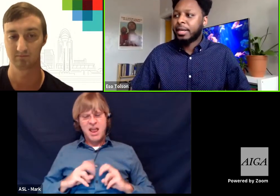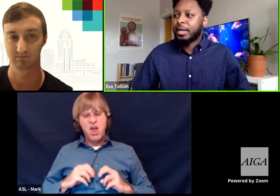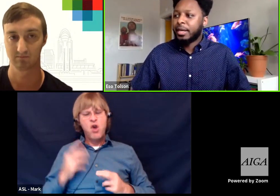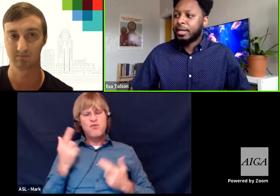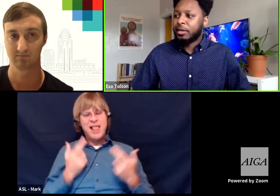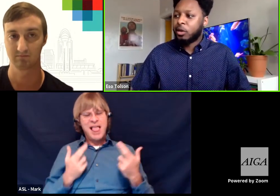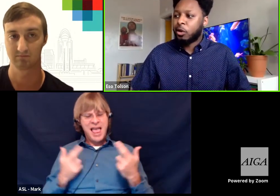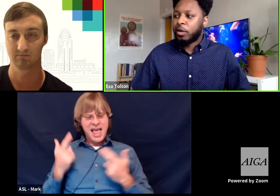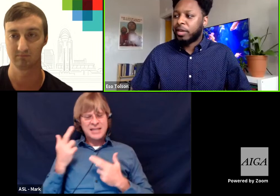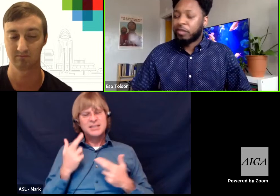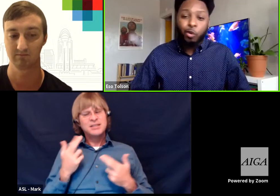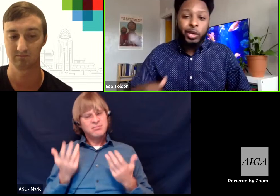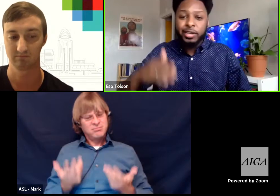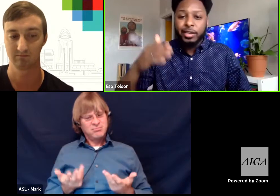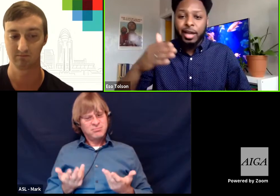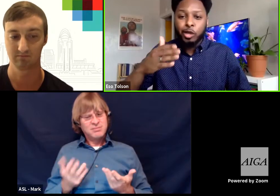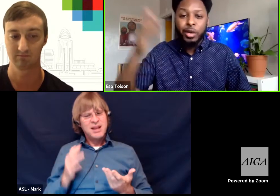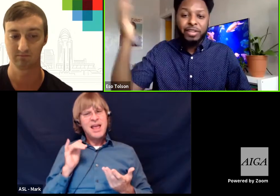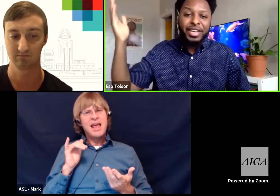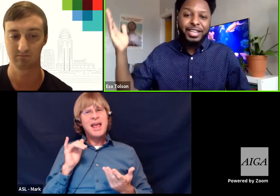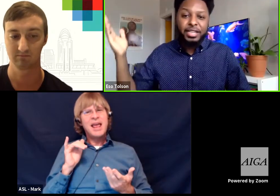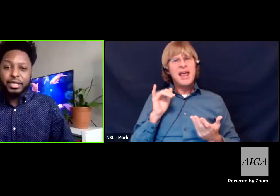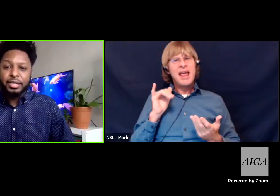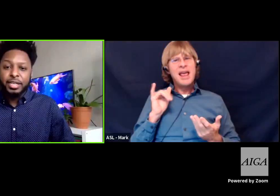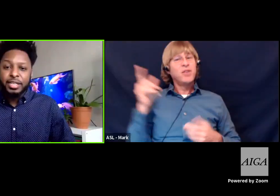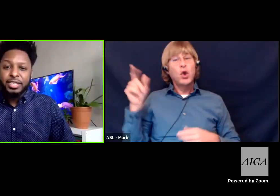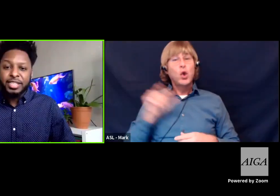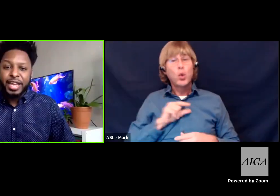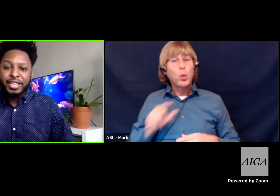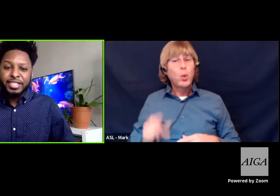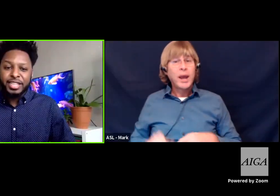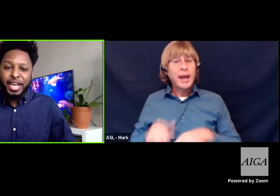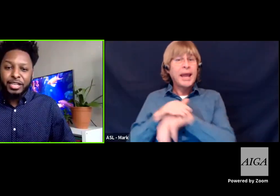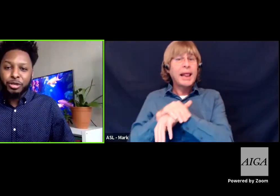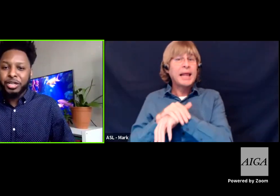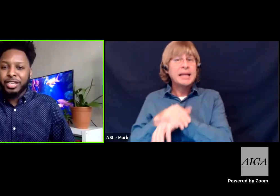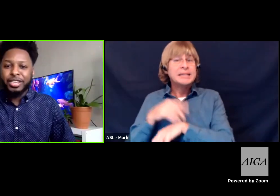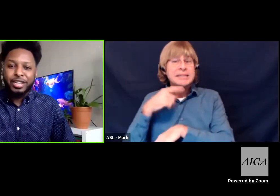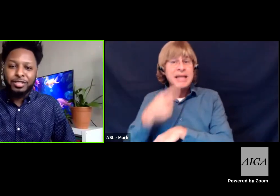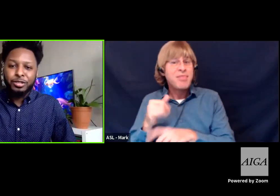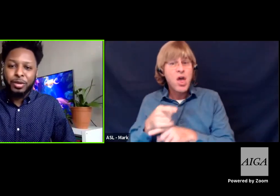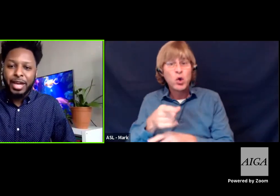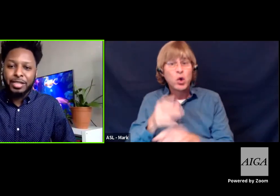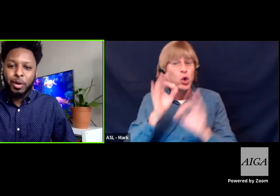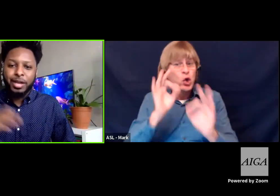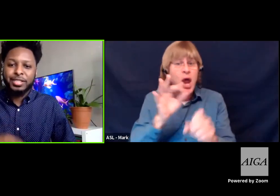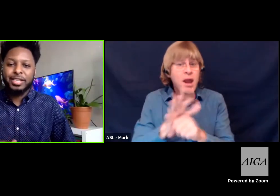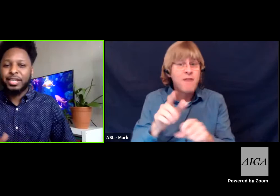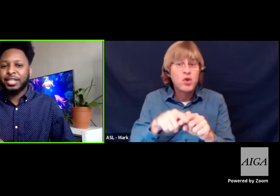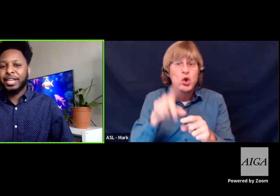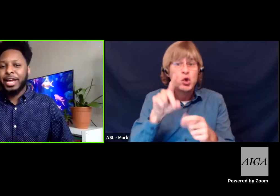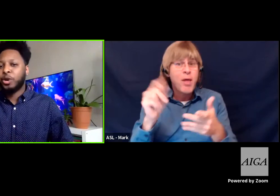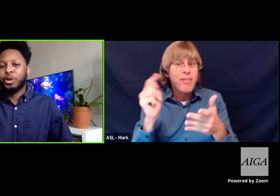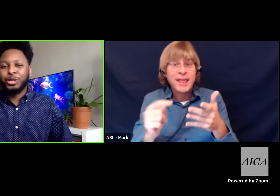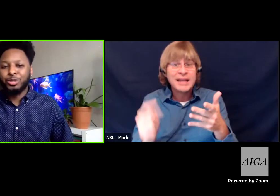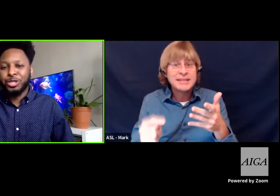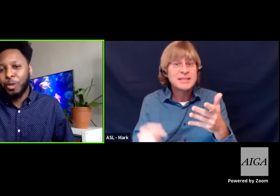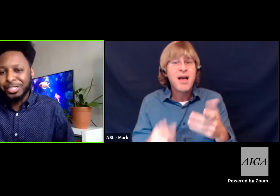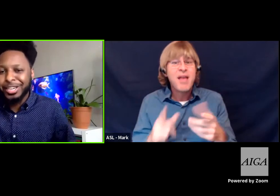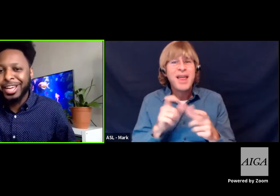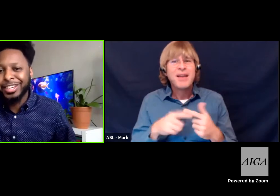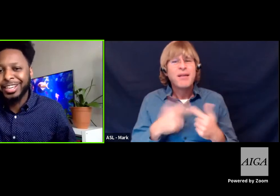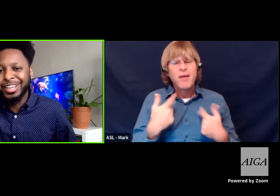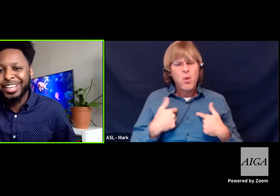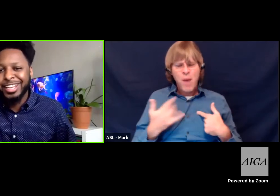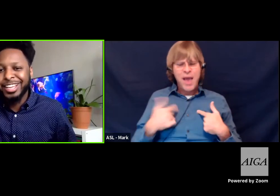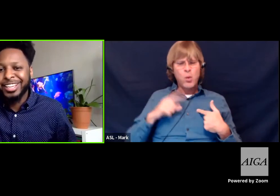that, if the Queen of England says that you're good enough to do X, Y, and Z, like, who are you to